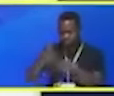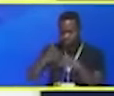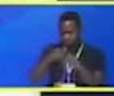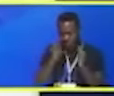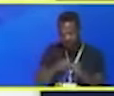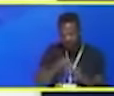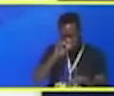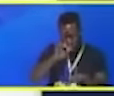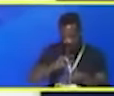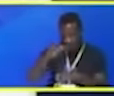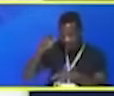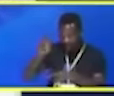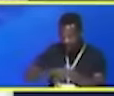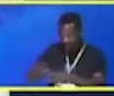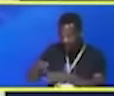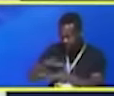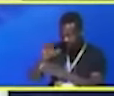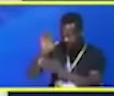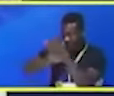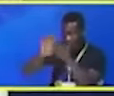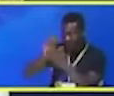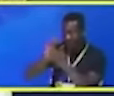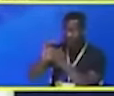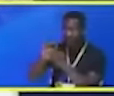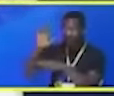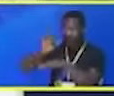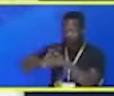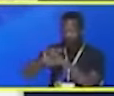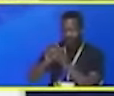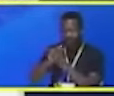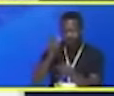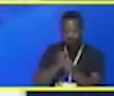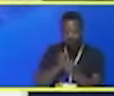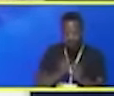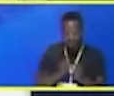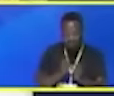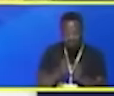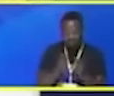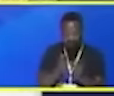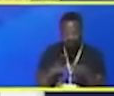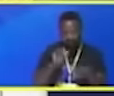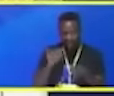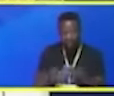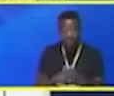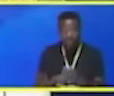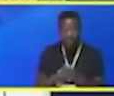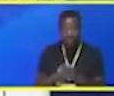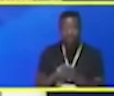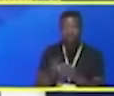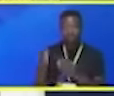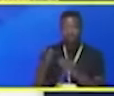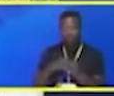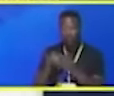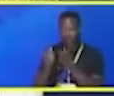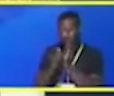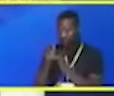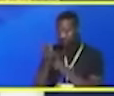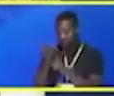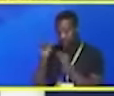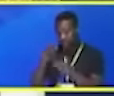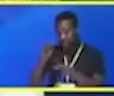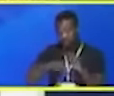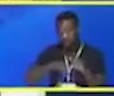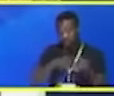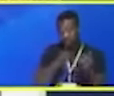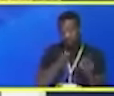feet, you will find the secret for speed. When you sit at his feet, what the presence of Jesus cannot give you is